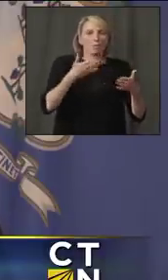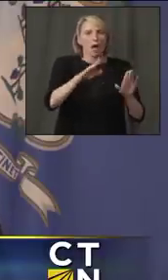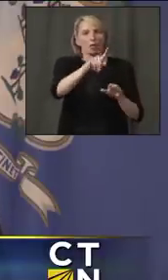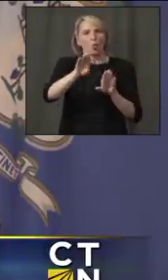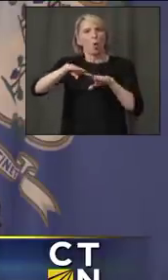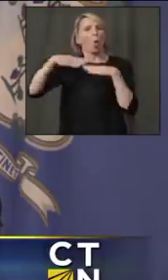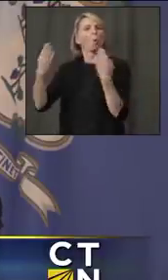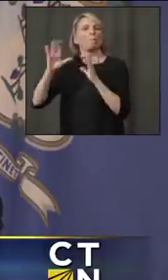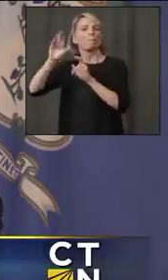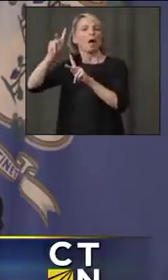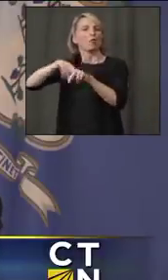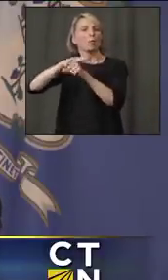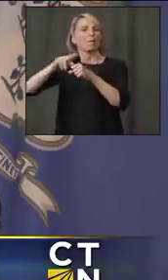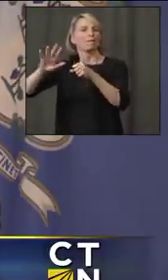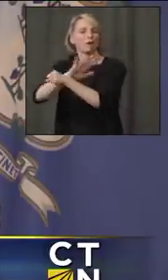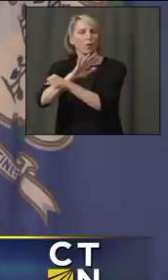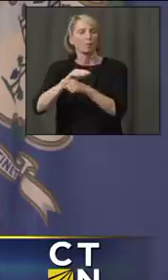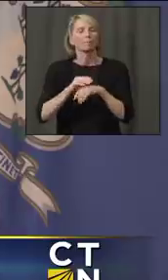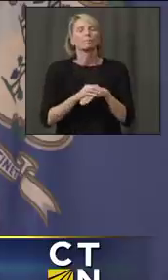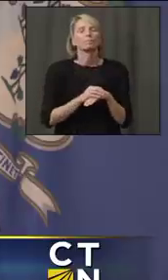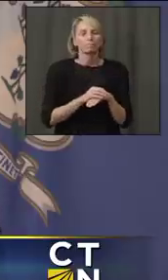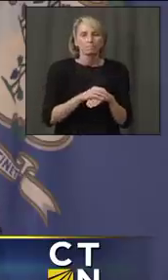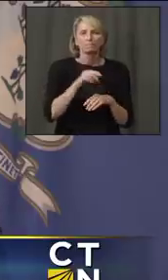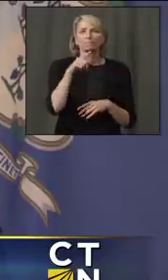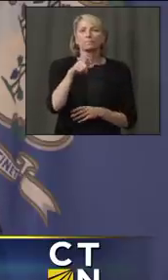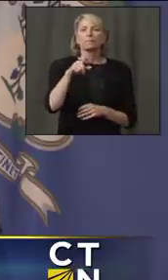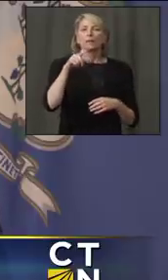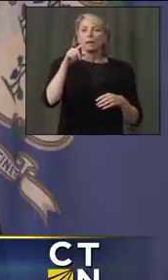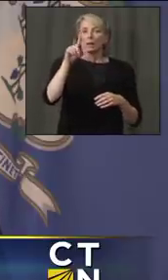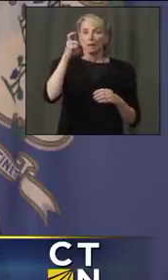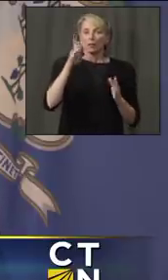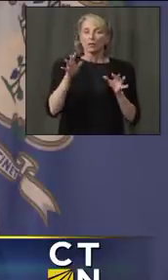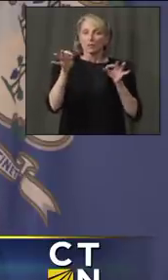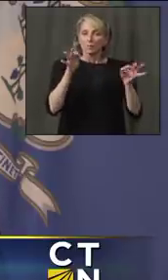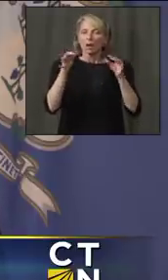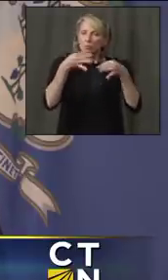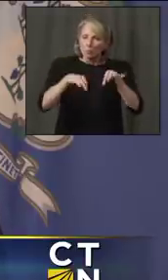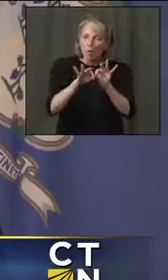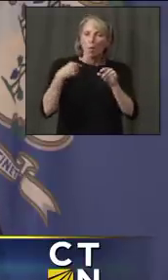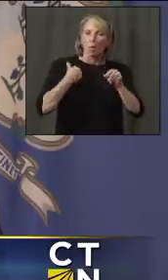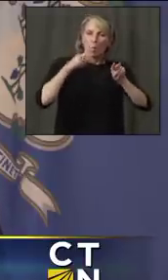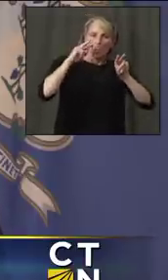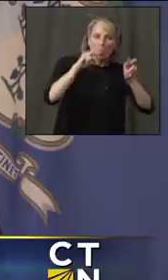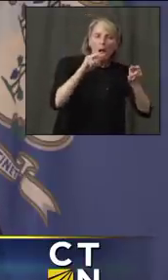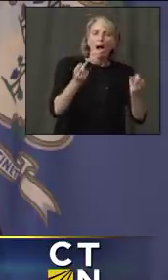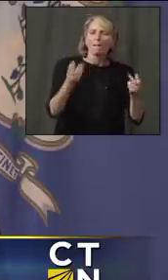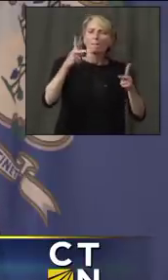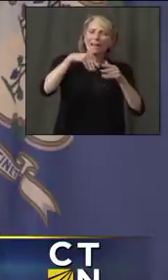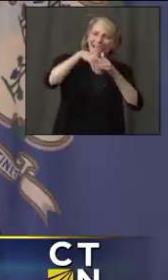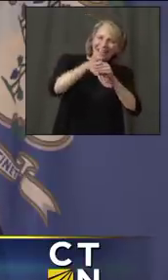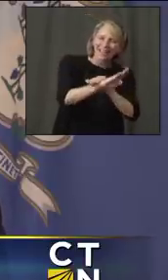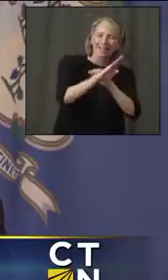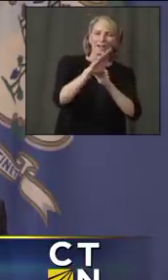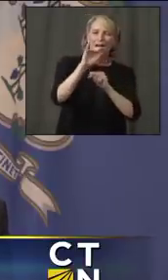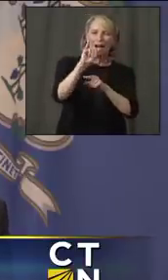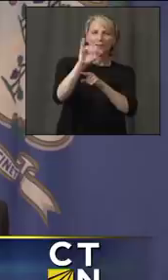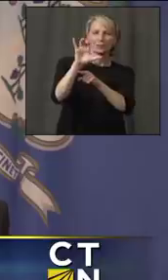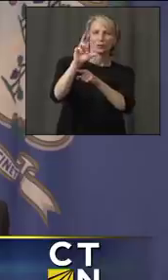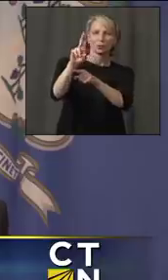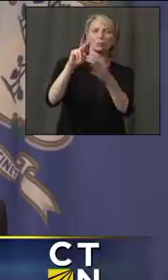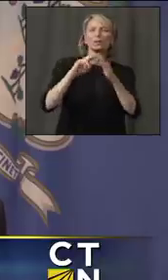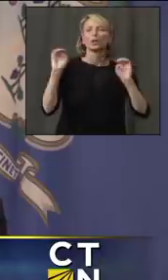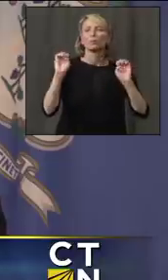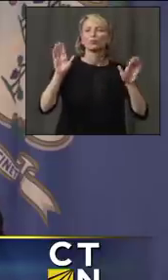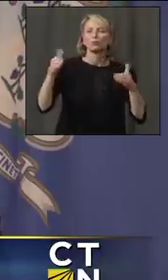especially when it comes to hospital capacity, ICU and hospital beds in general, to make sure we have capacity there if,